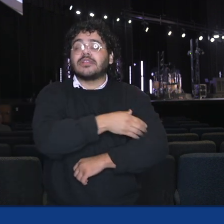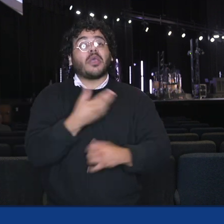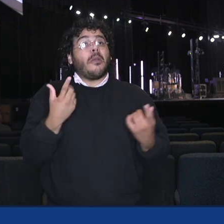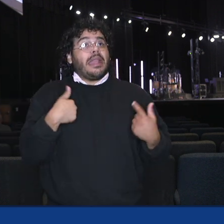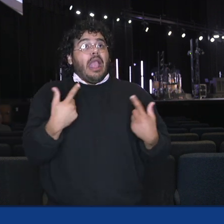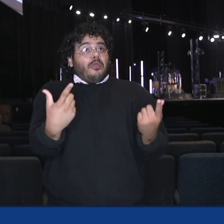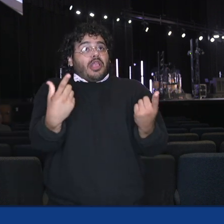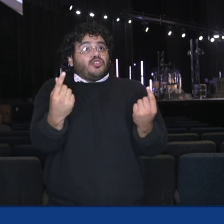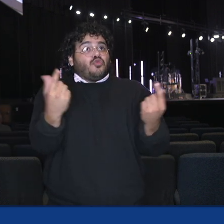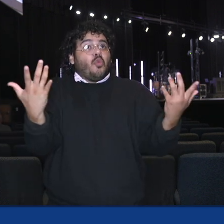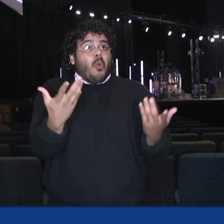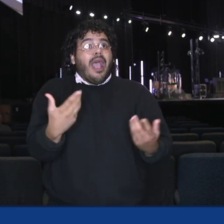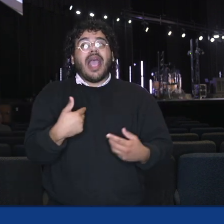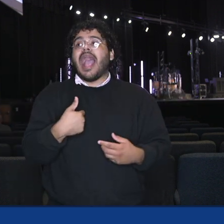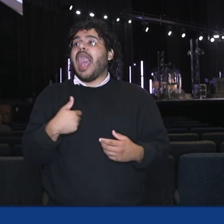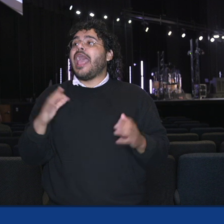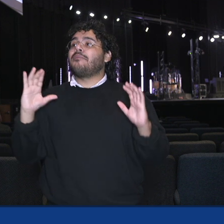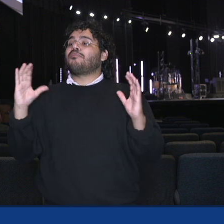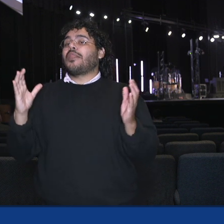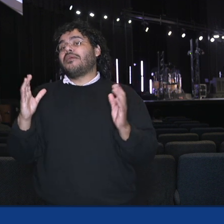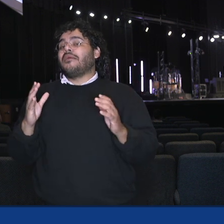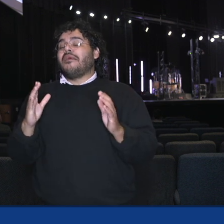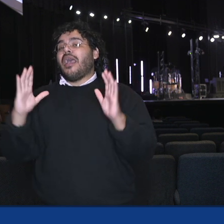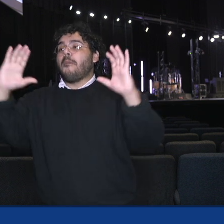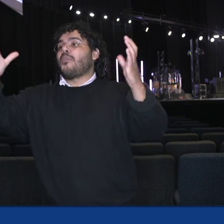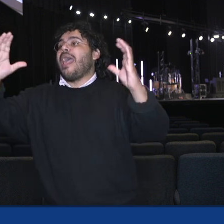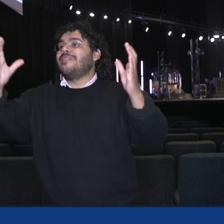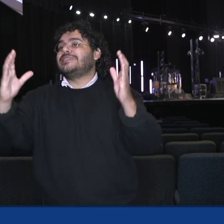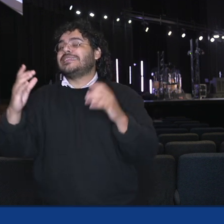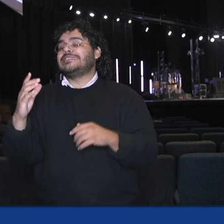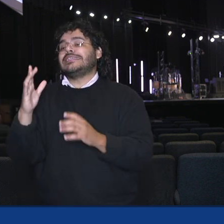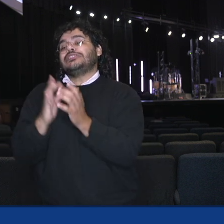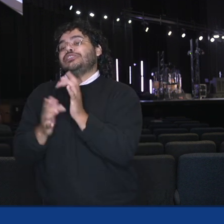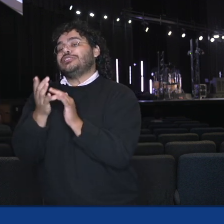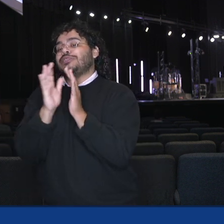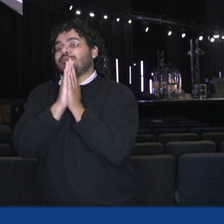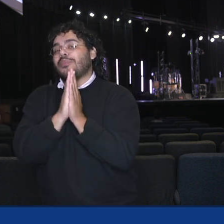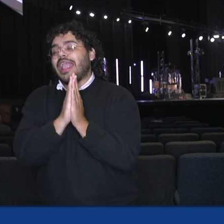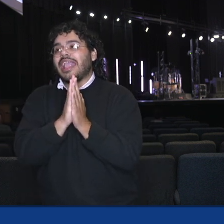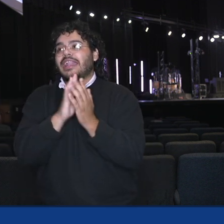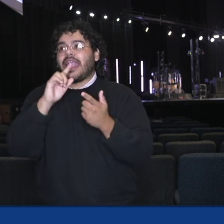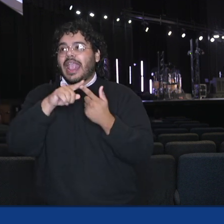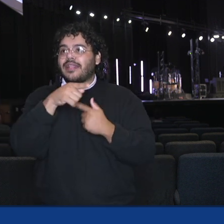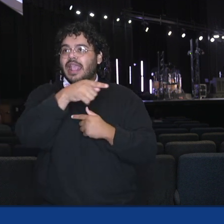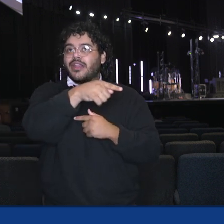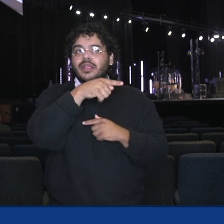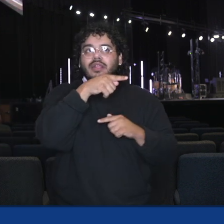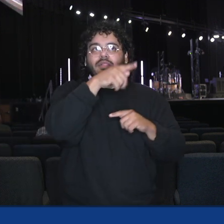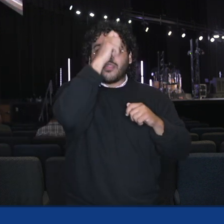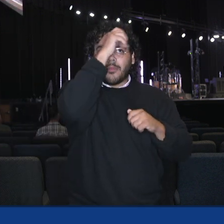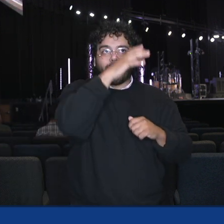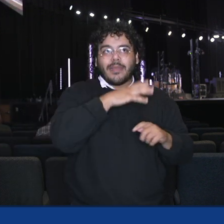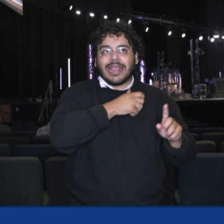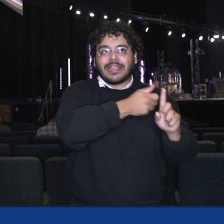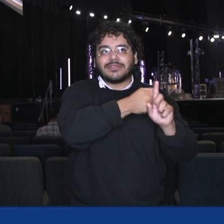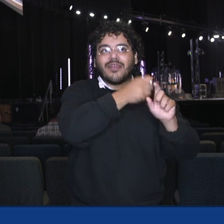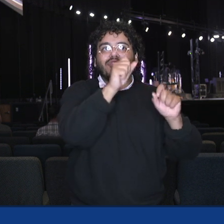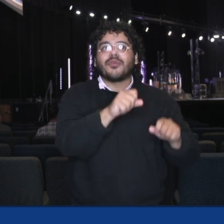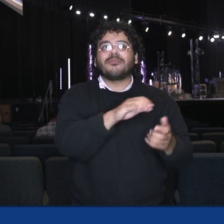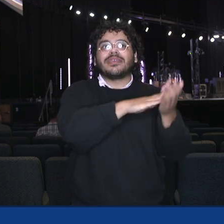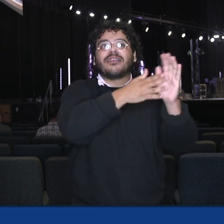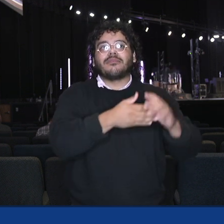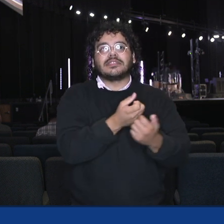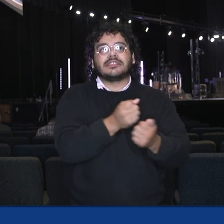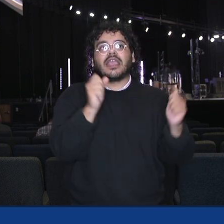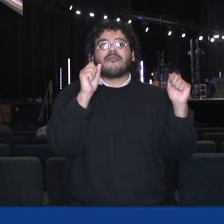little parenthetical comment, and guess what? You can be safe. Okay? Jesus